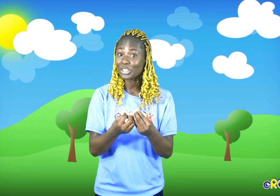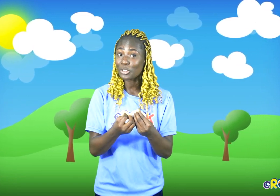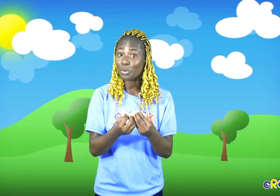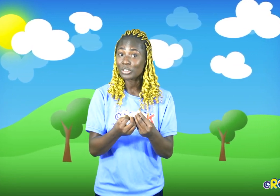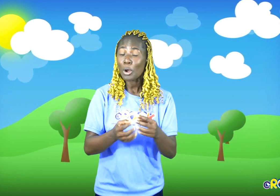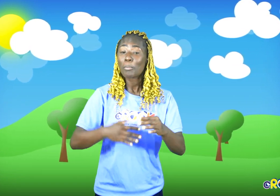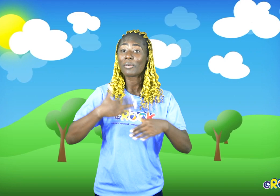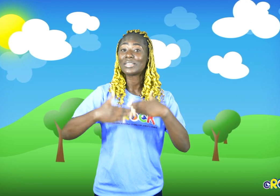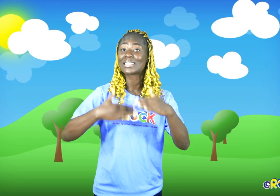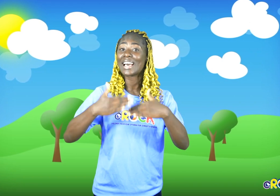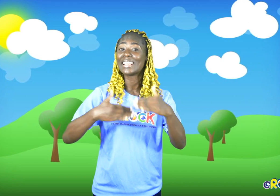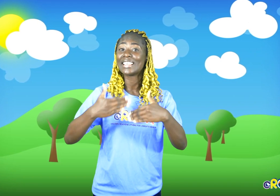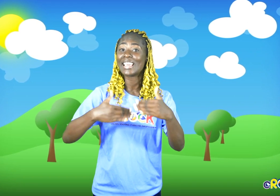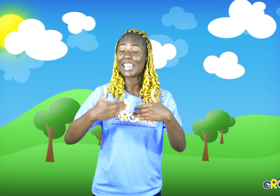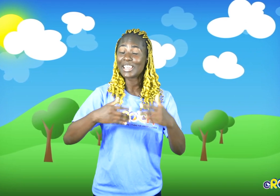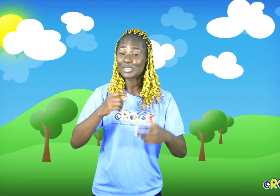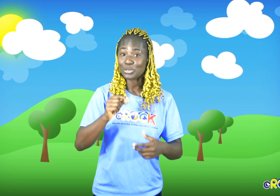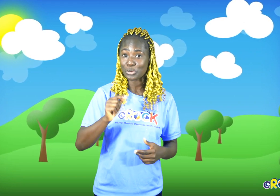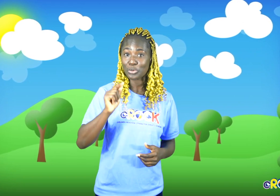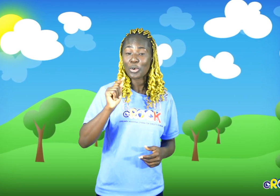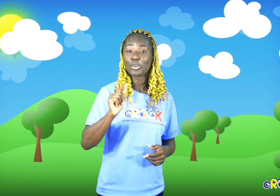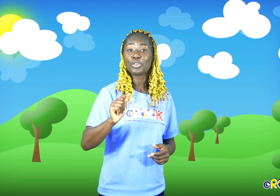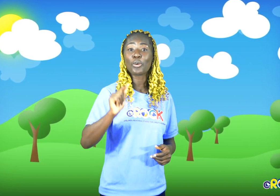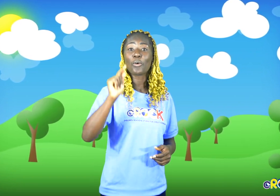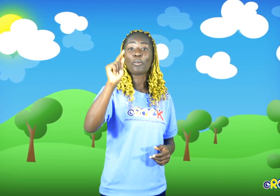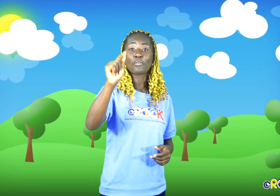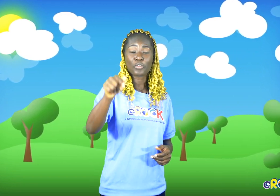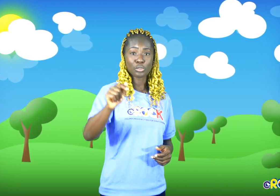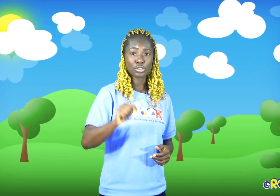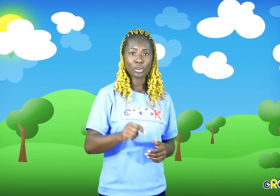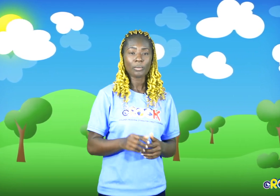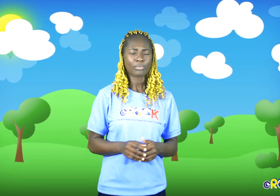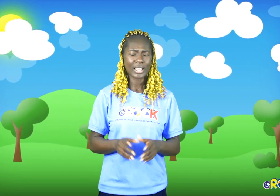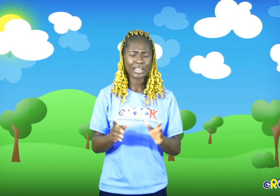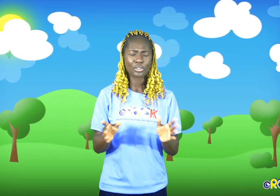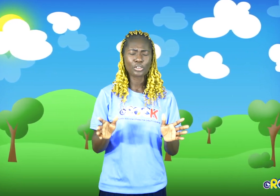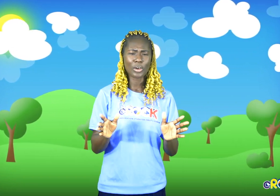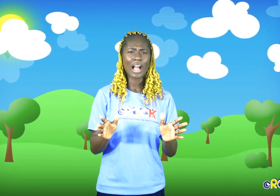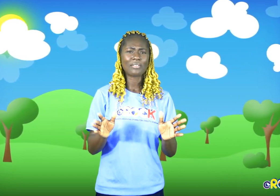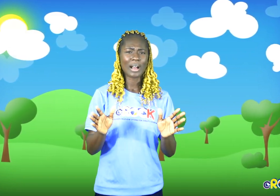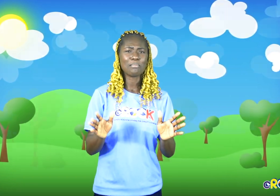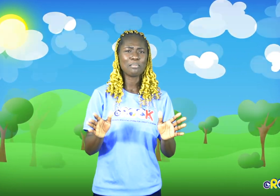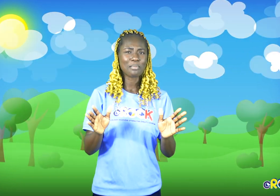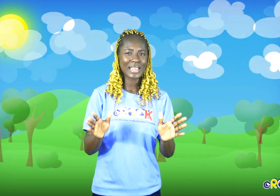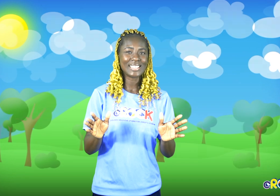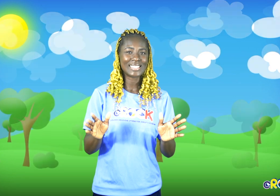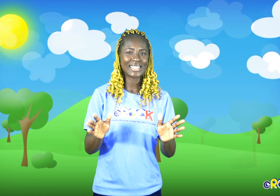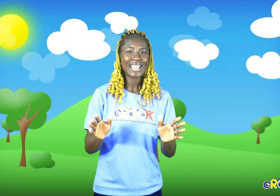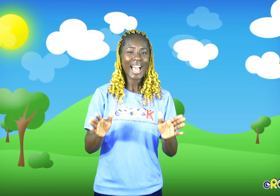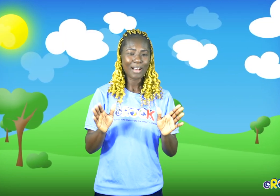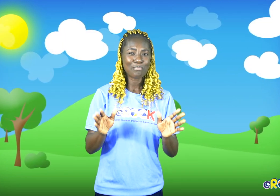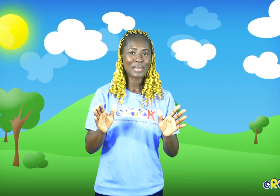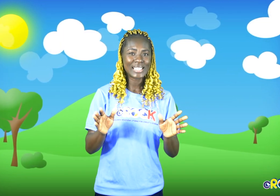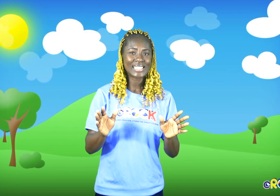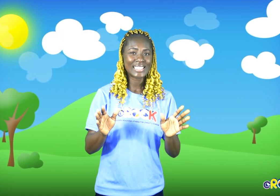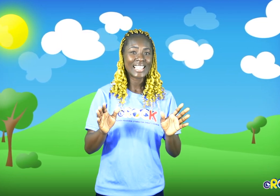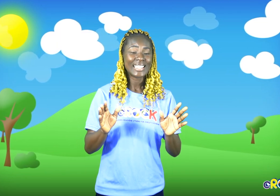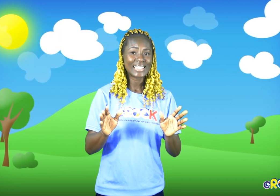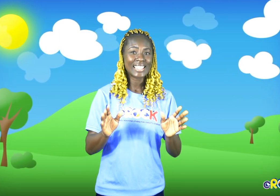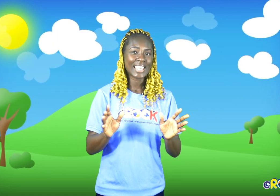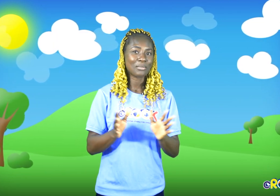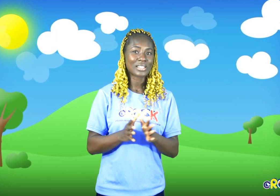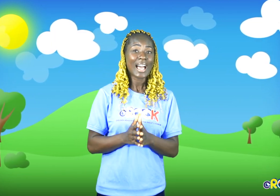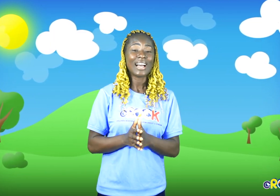is actually what prophesying into your future. And I know you have amazing,